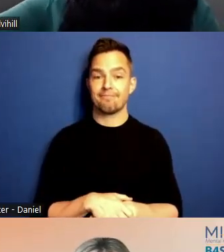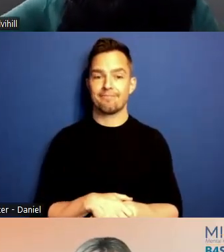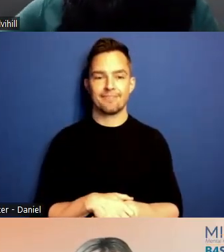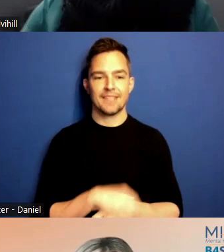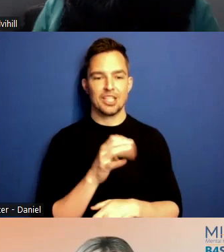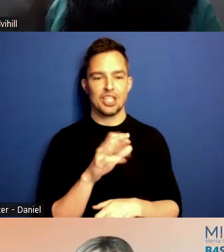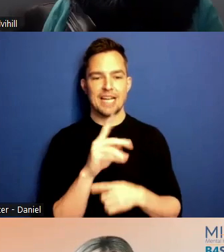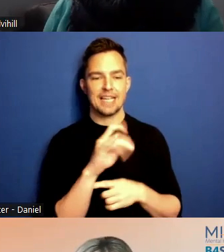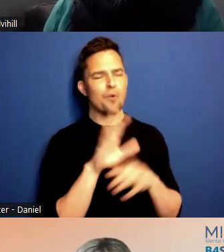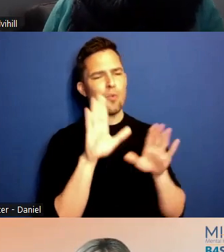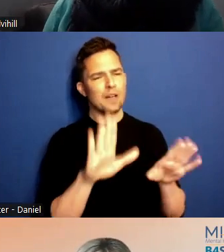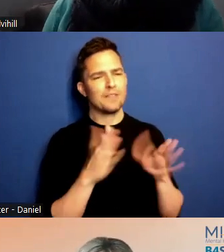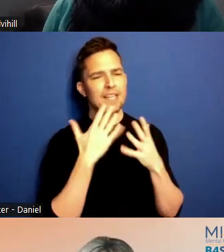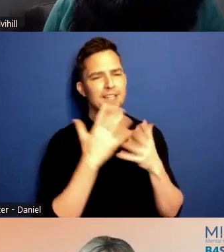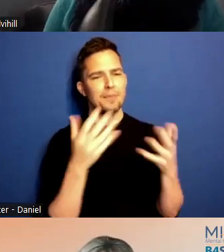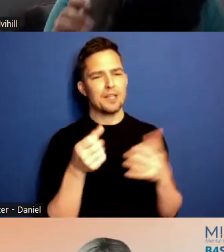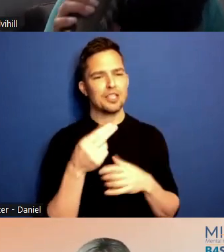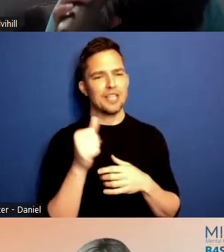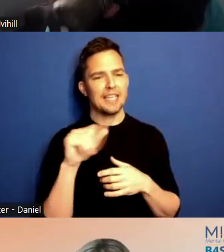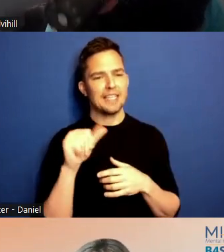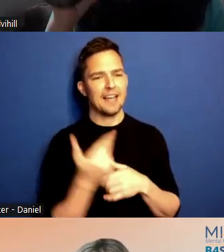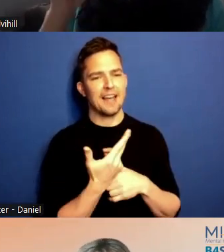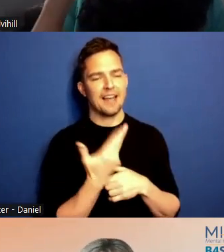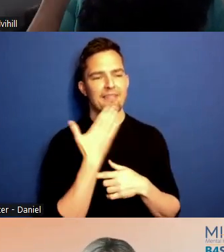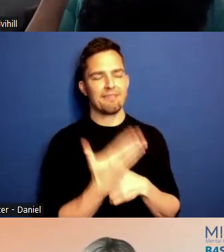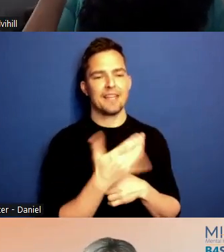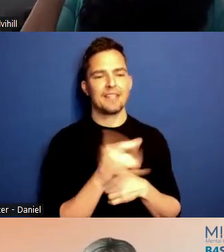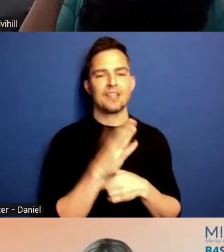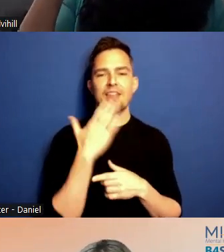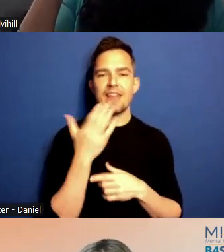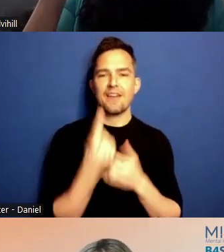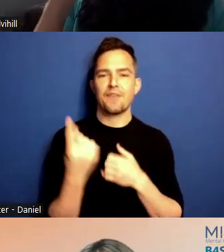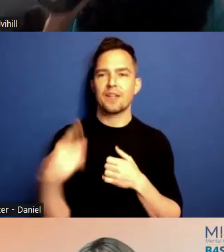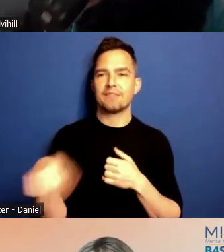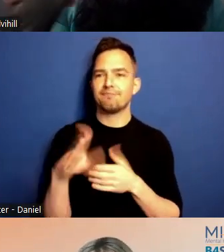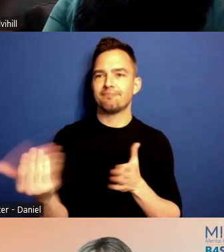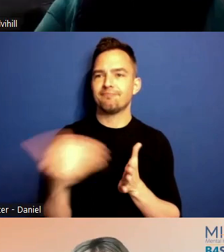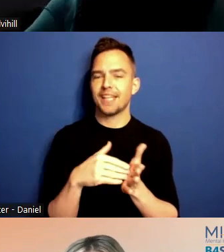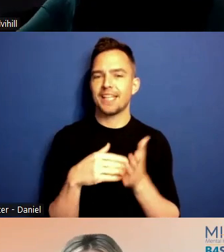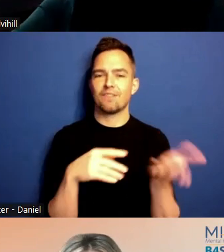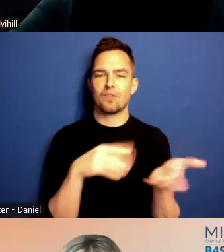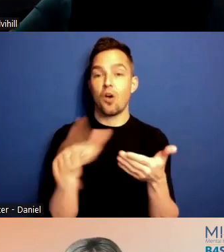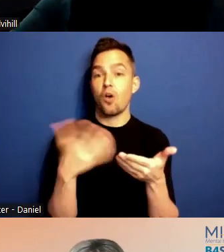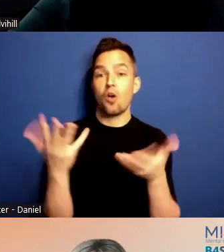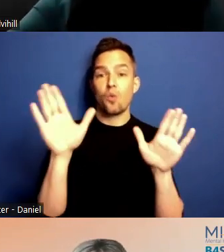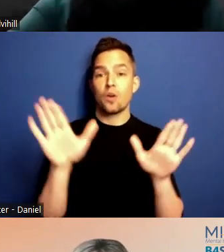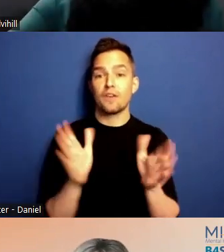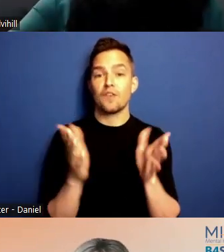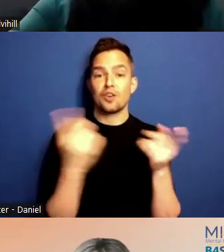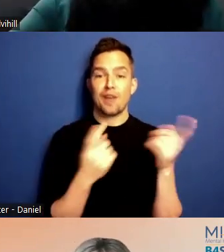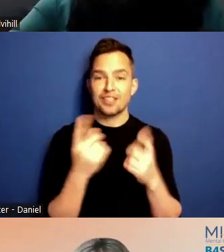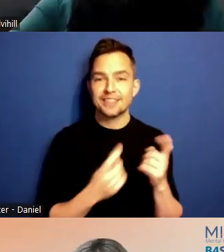Wonderful. Thank you so much, Shanna. And thank you, everyone, just again, for all of the wonderful